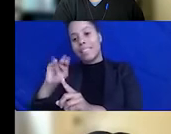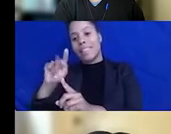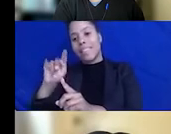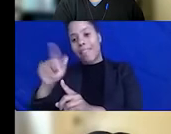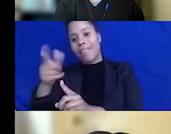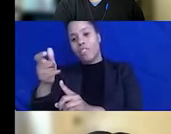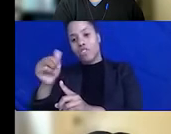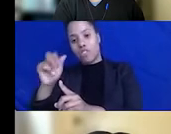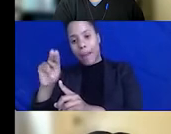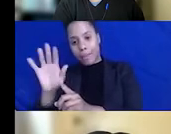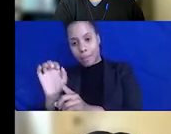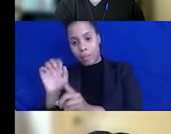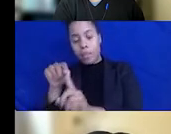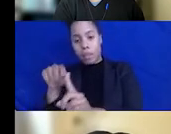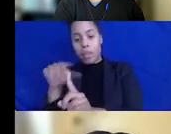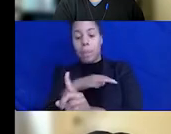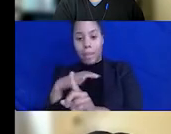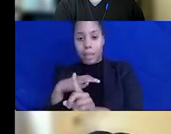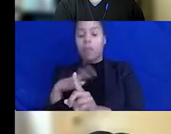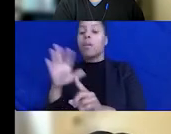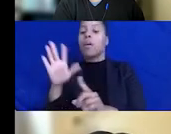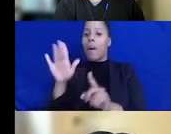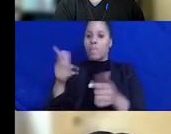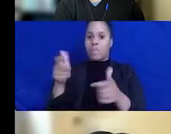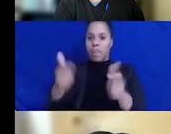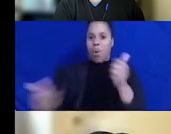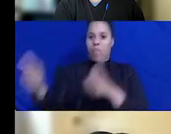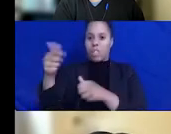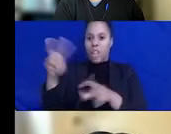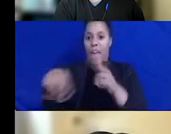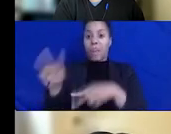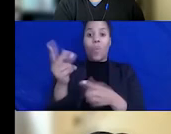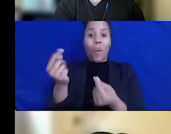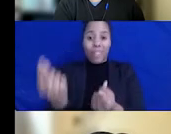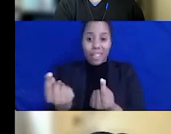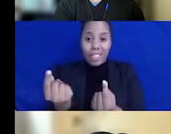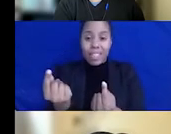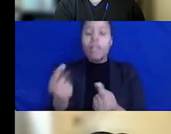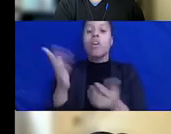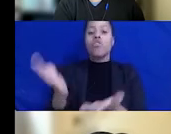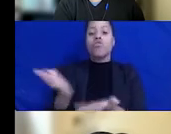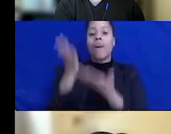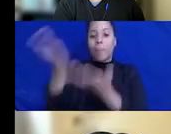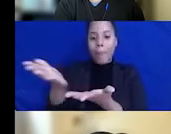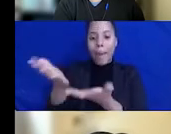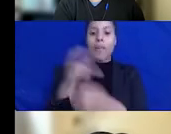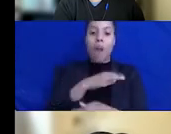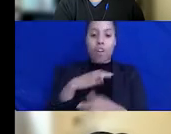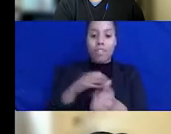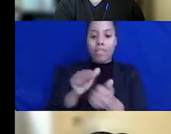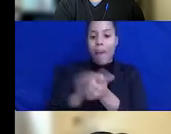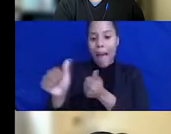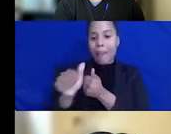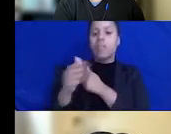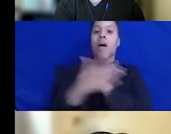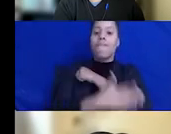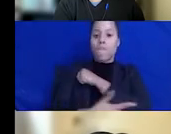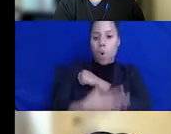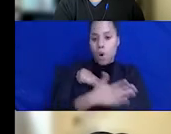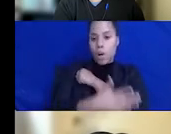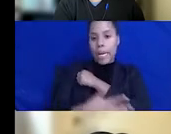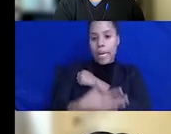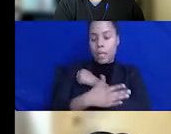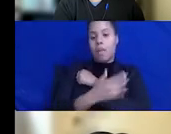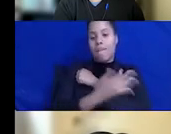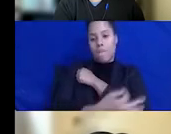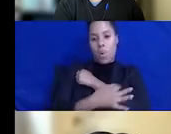oversight. The big thing they did was that they recommended that Congress pass the Foreign Intelligence Surveillance Act, which is called FISA.